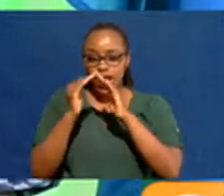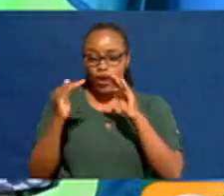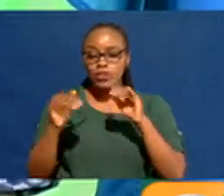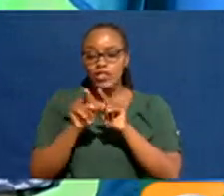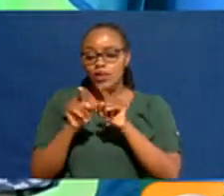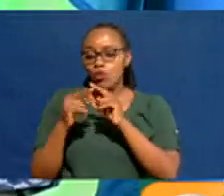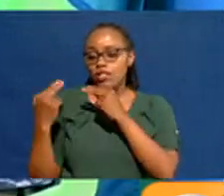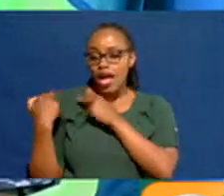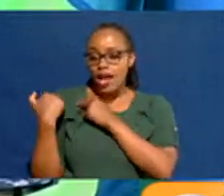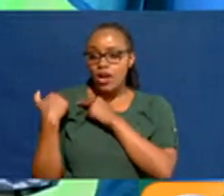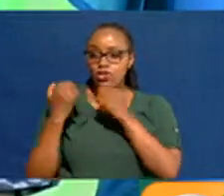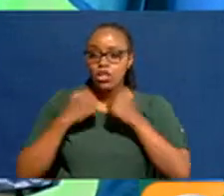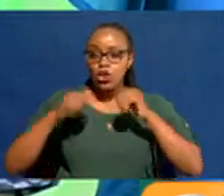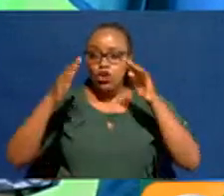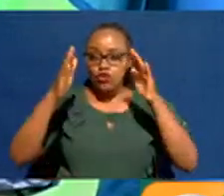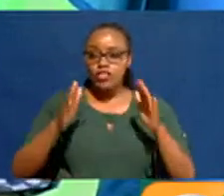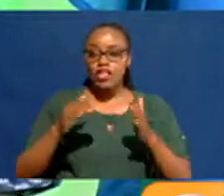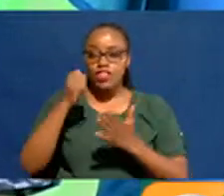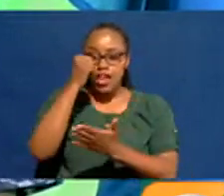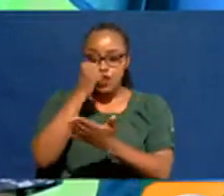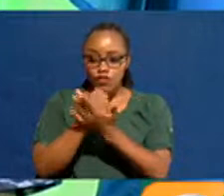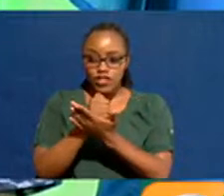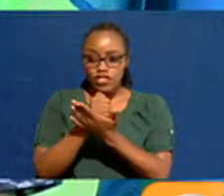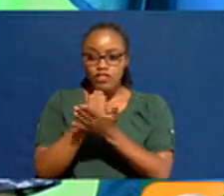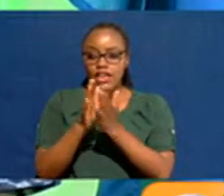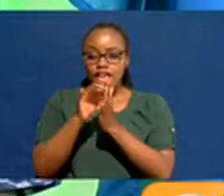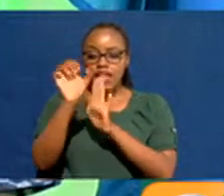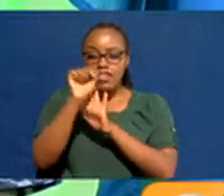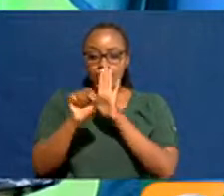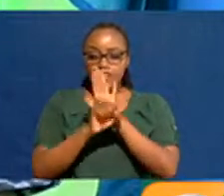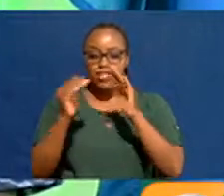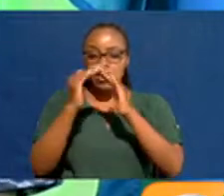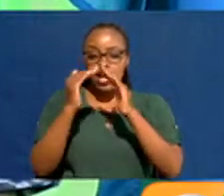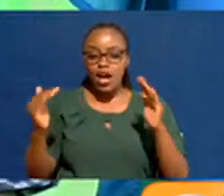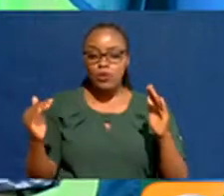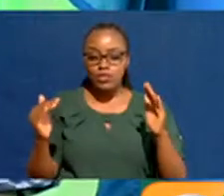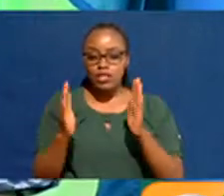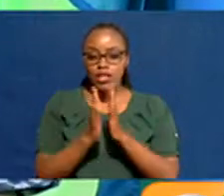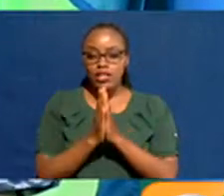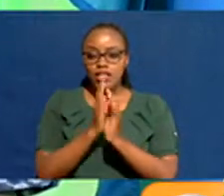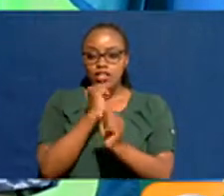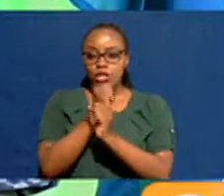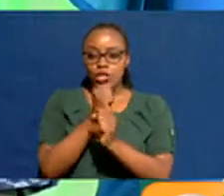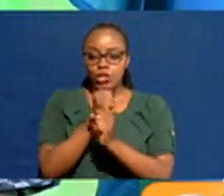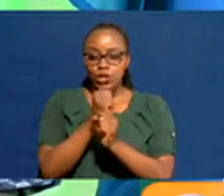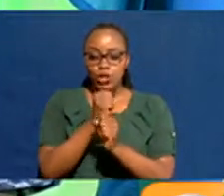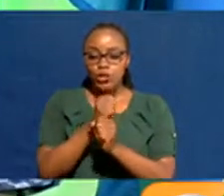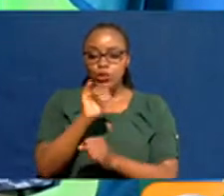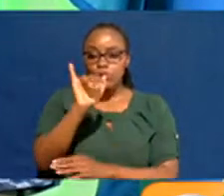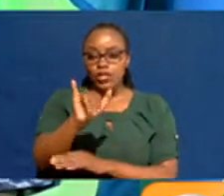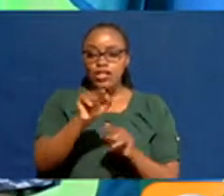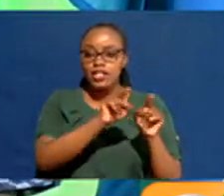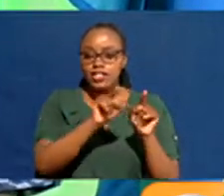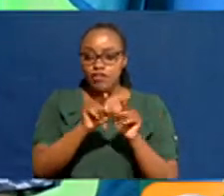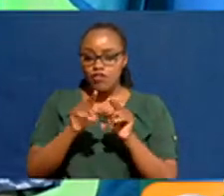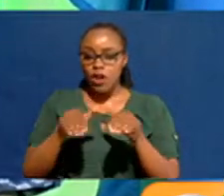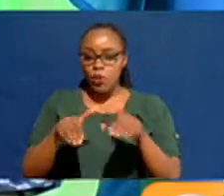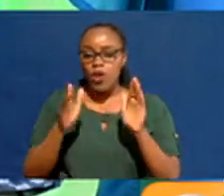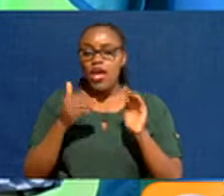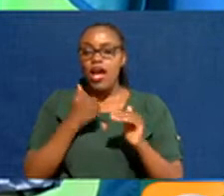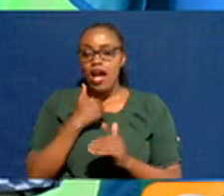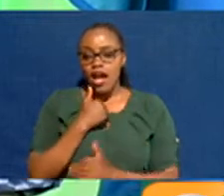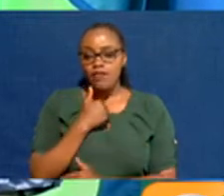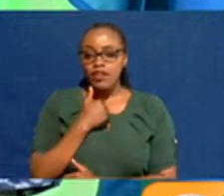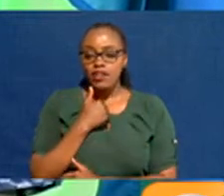accounting officer for both the office, for both State House and the office of the deputy president, under the direction of President Uhuru